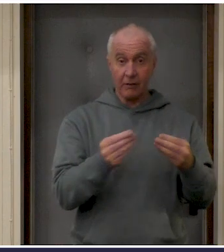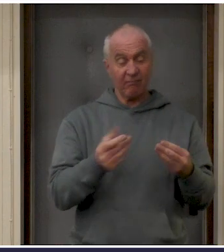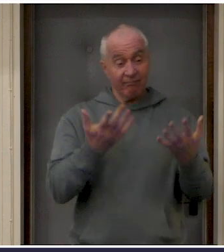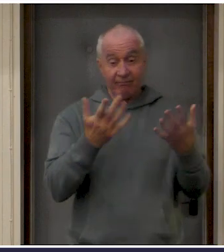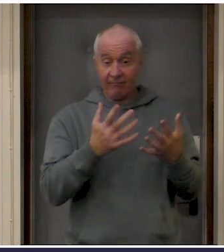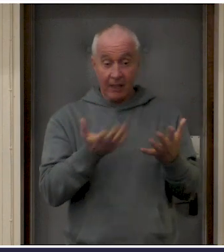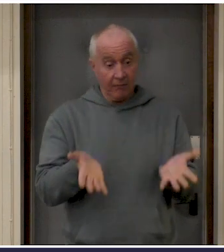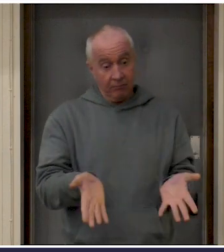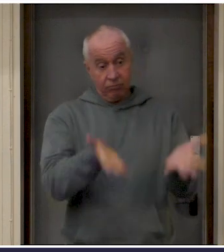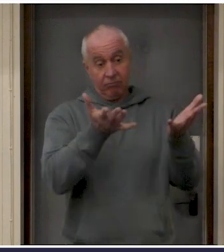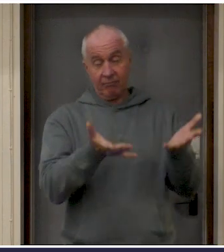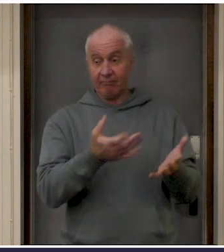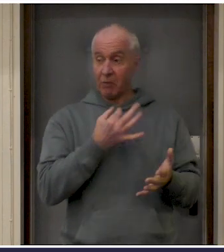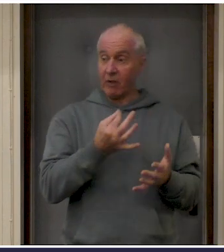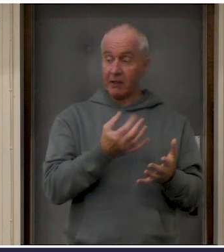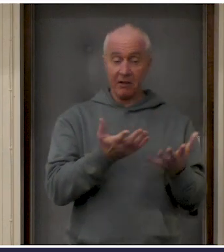threshold.